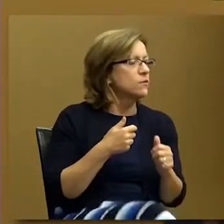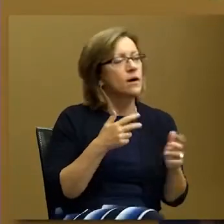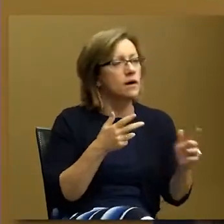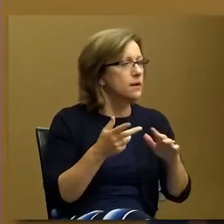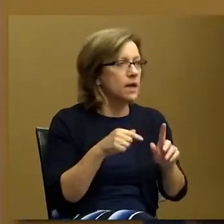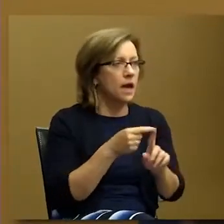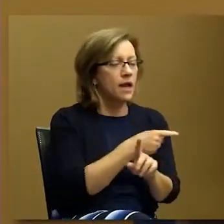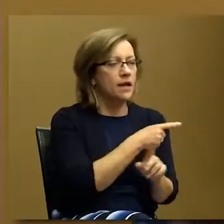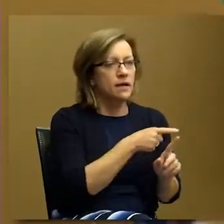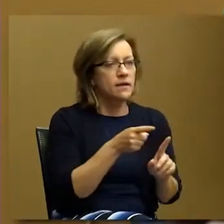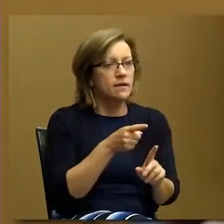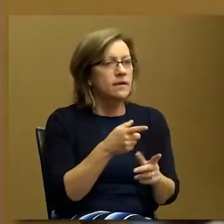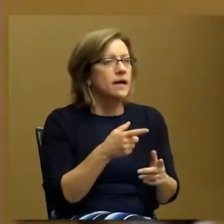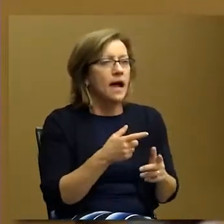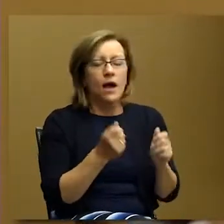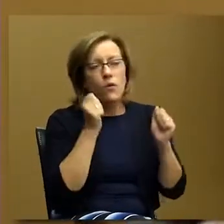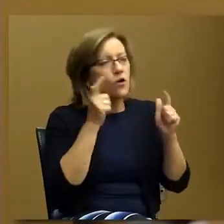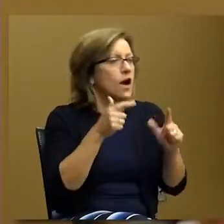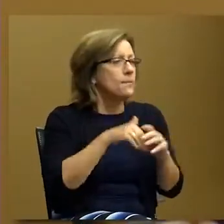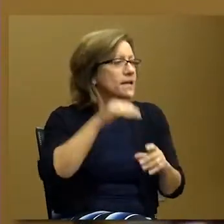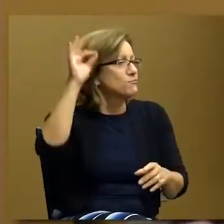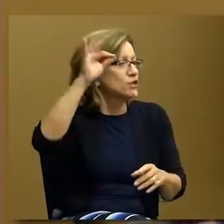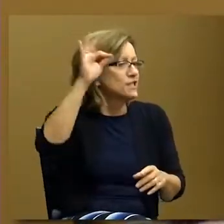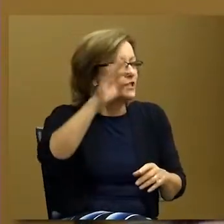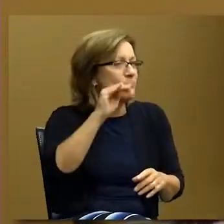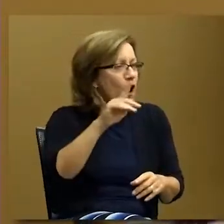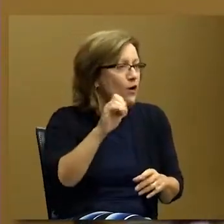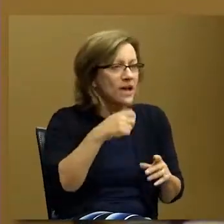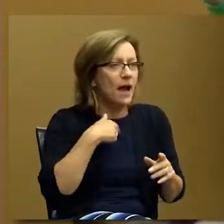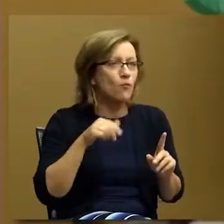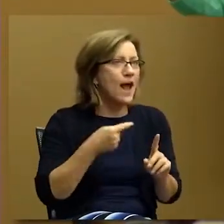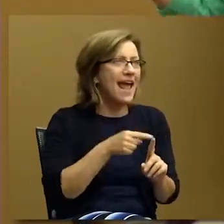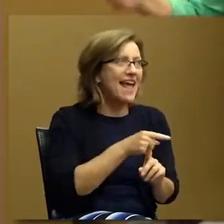Obviously, I woke up in the preaching mode.